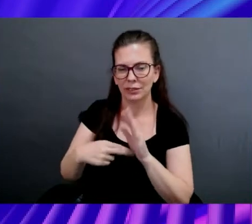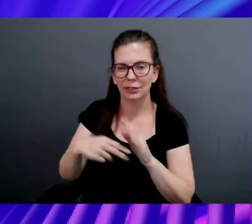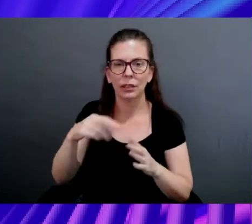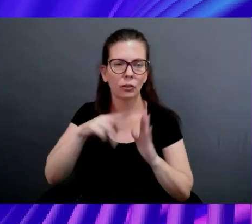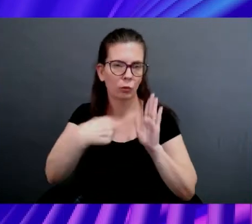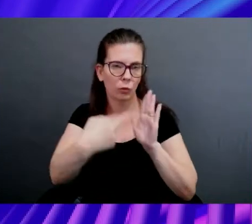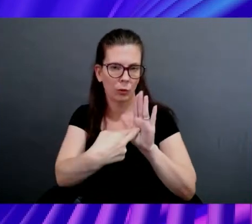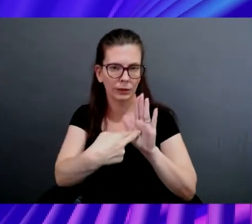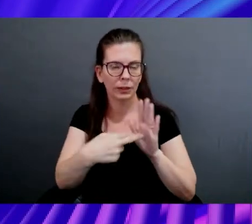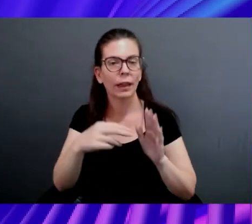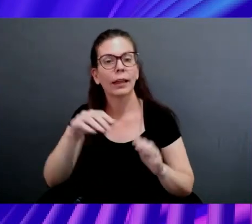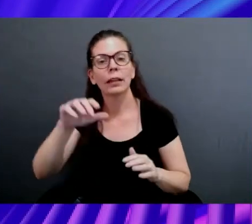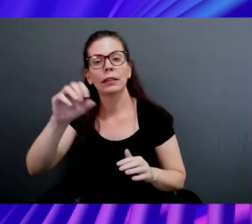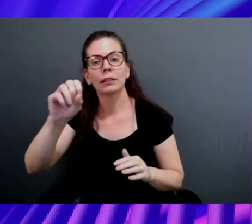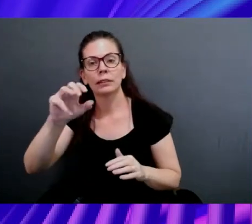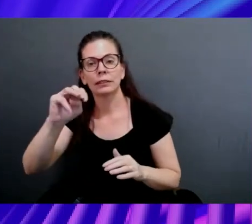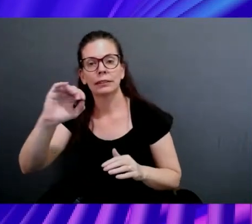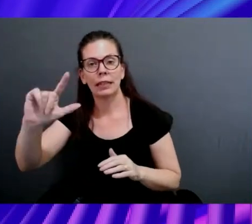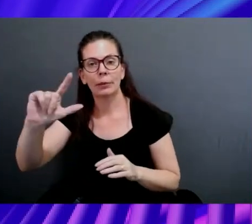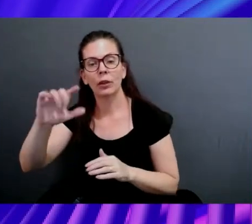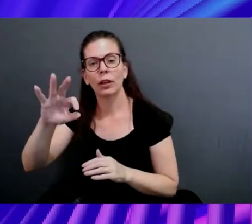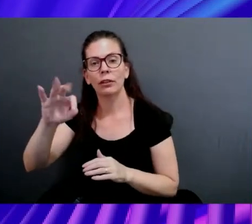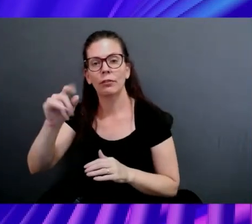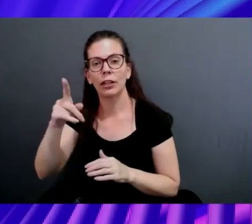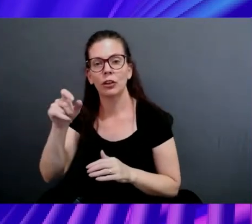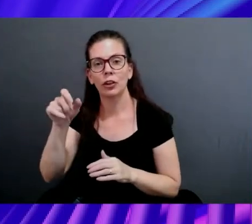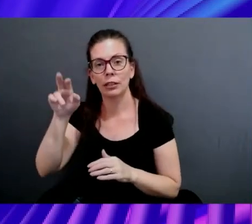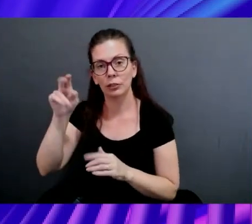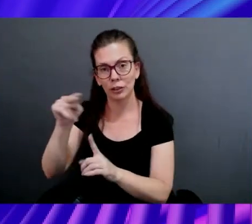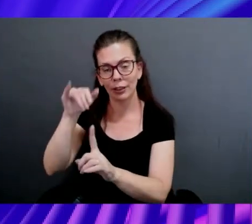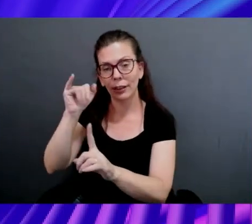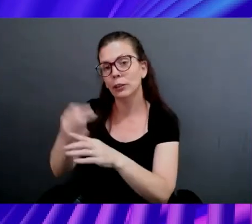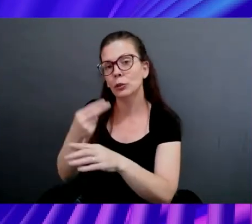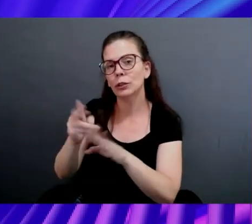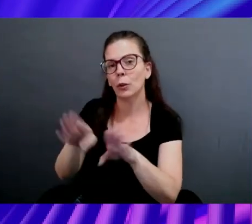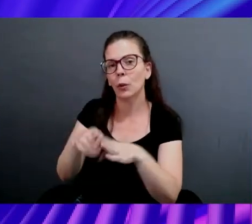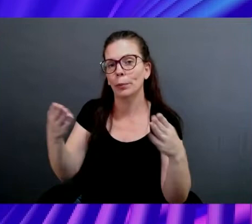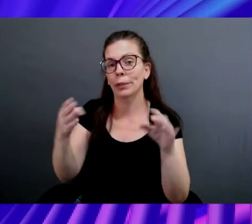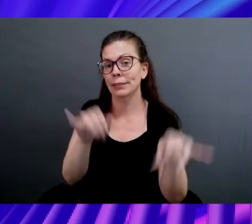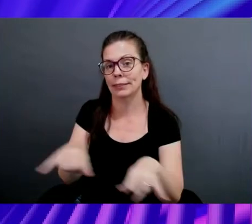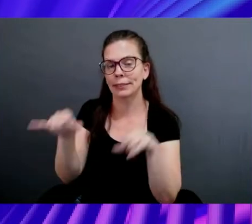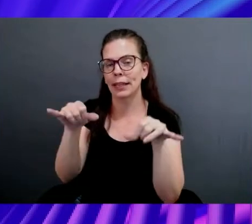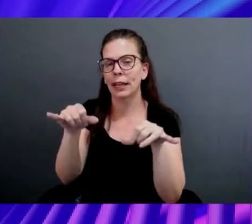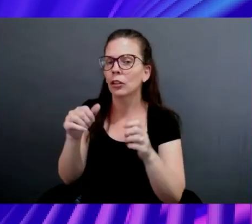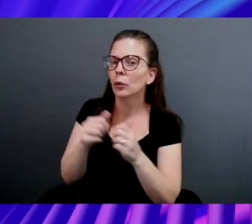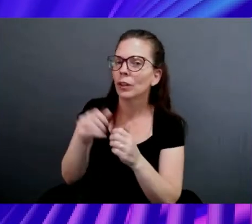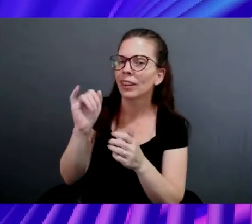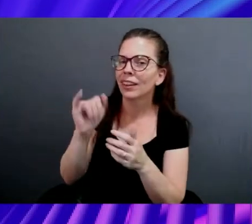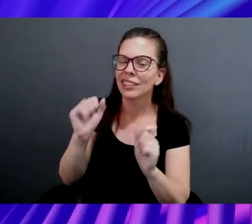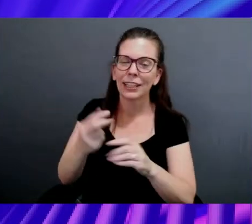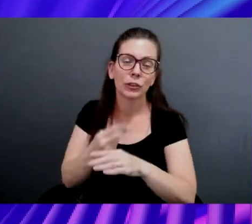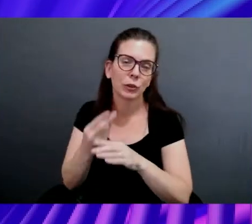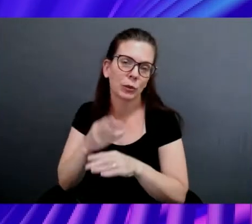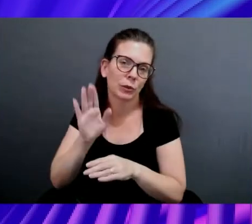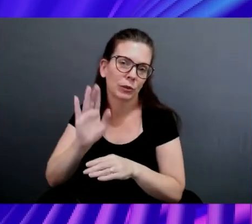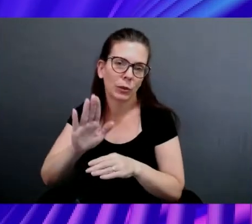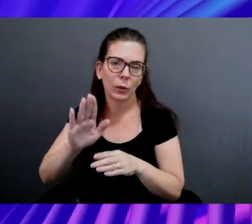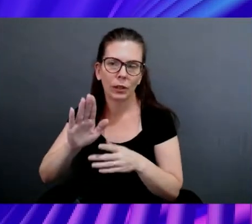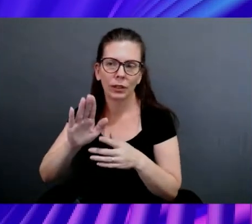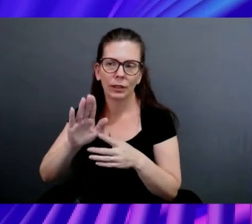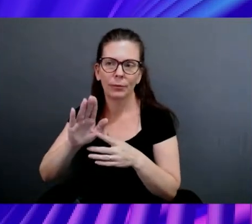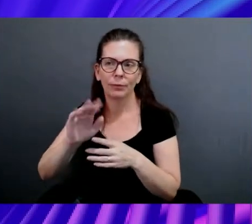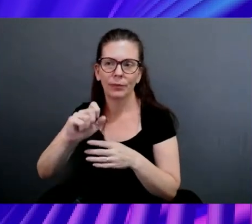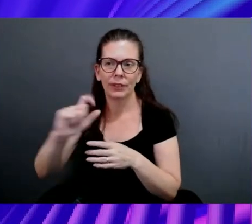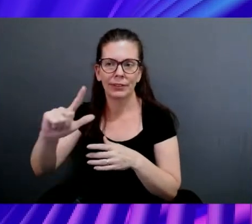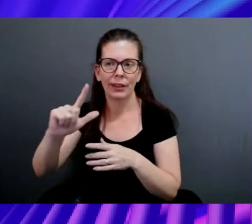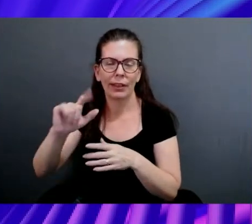SAML Federation is a, SAML 2.0 is a open standard. With that, you can use your external identity